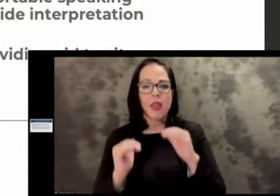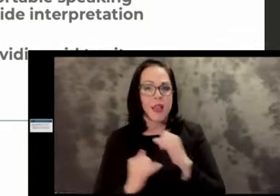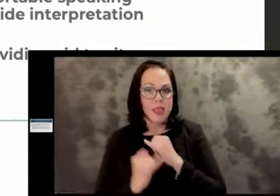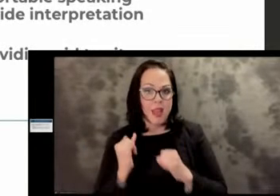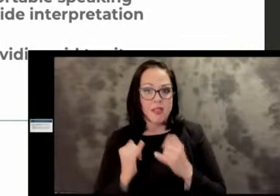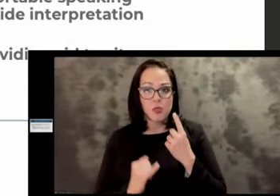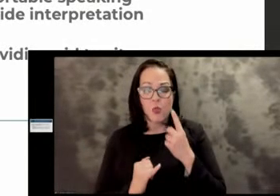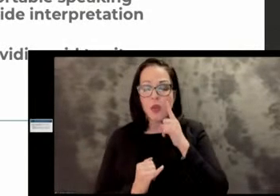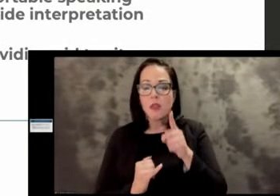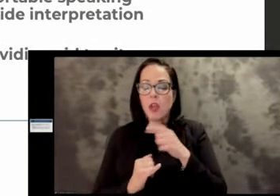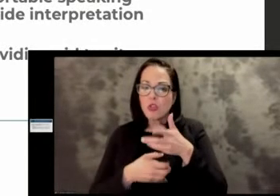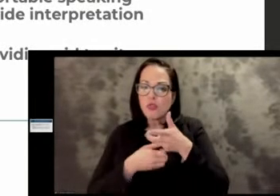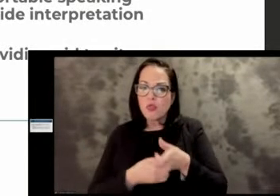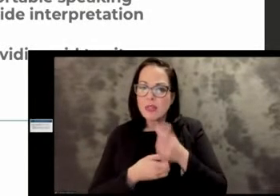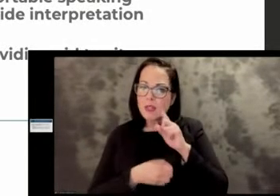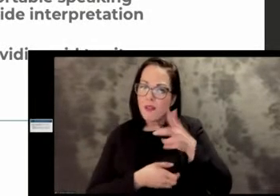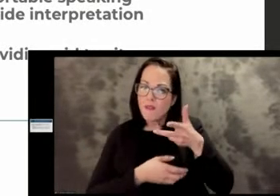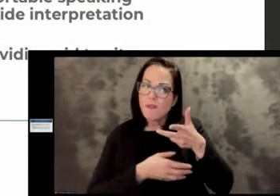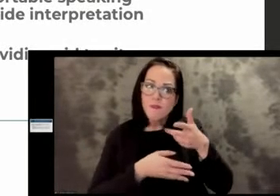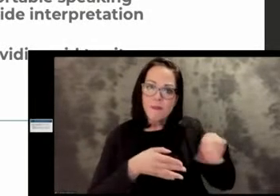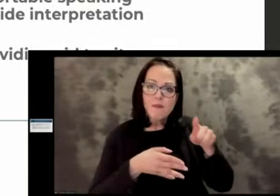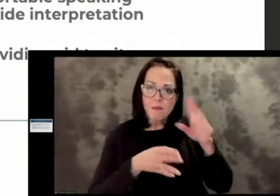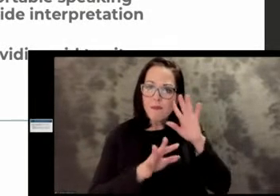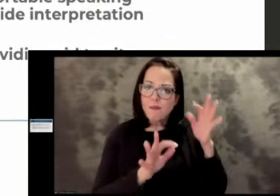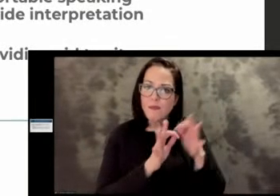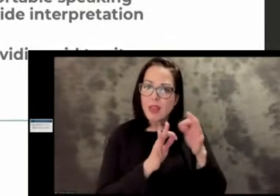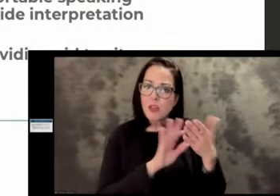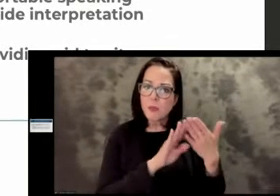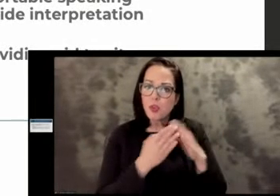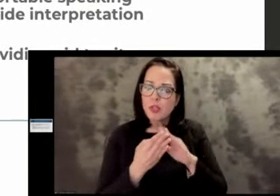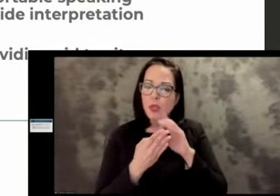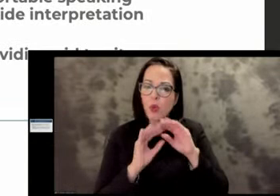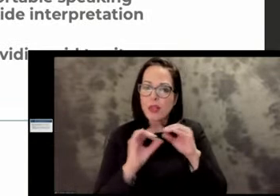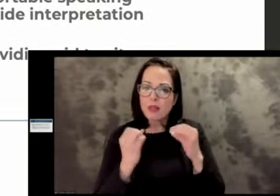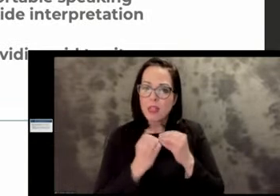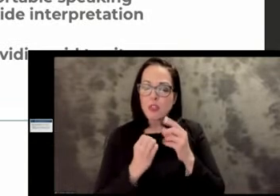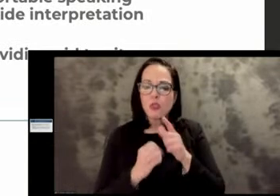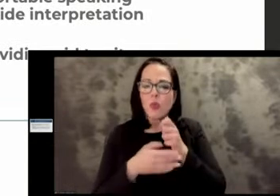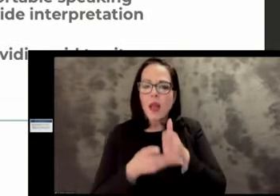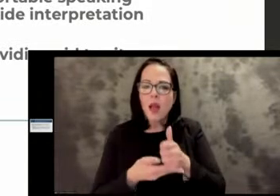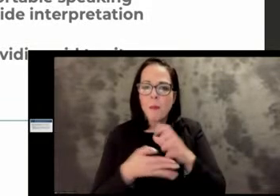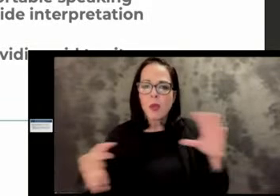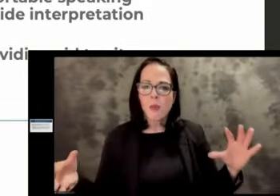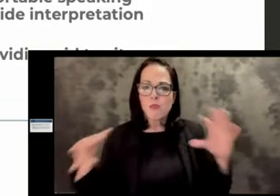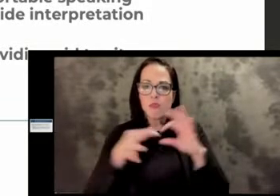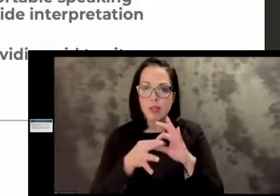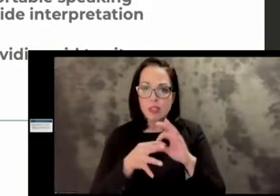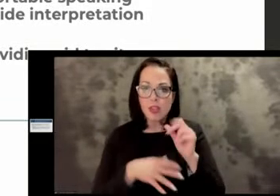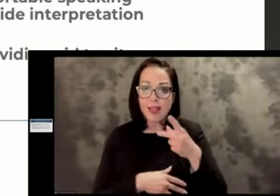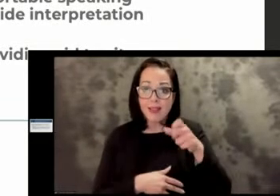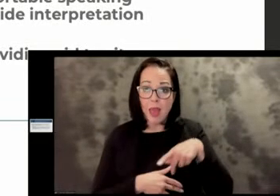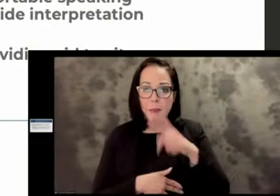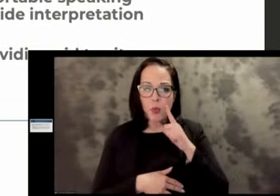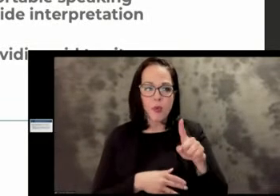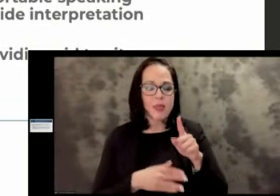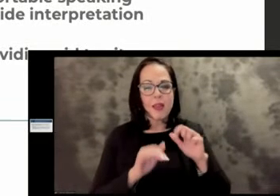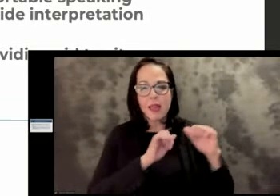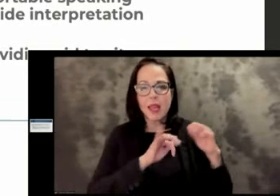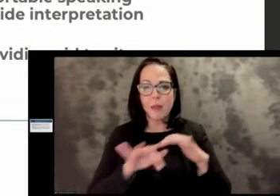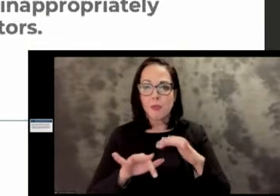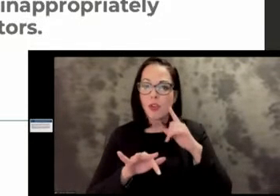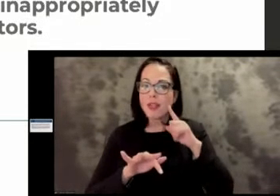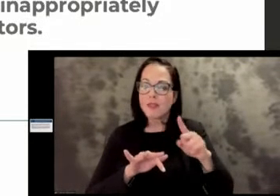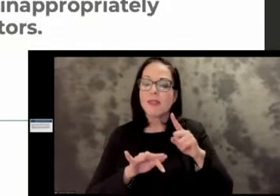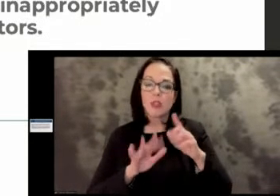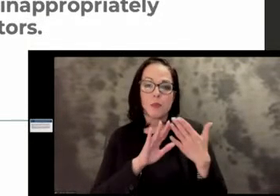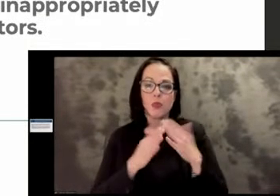with trusted faith and community organizations to help bridge the gap when it comes to working with immigrant communities. Next slide, please.